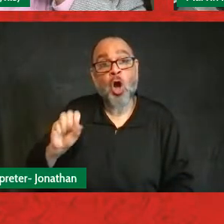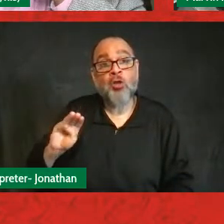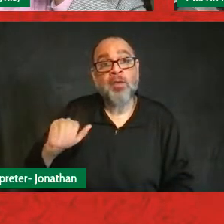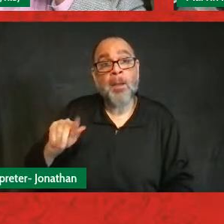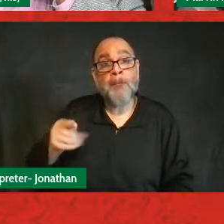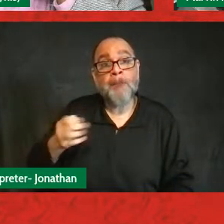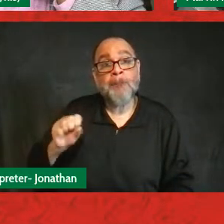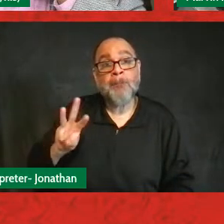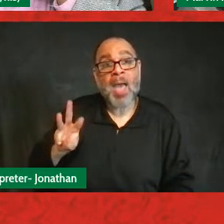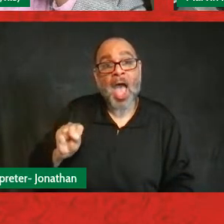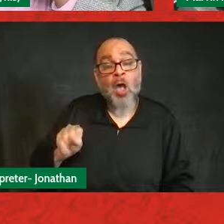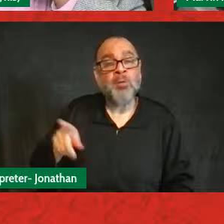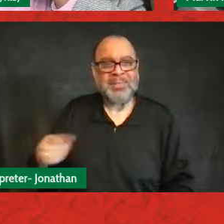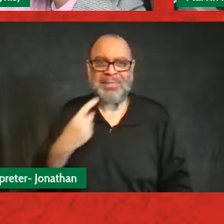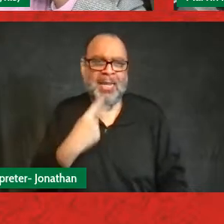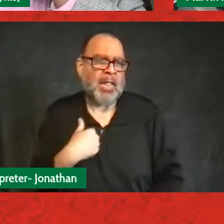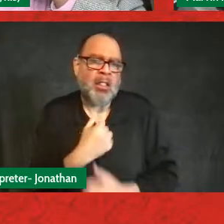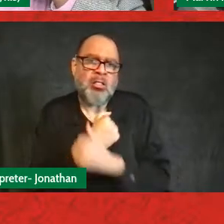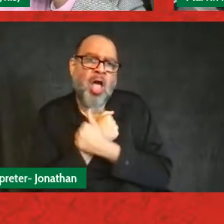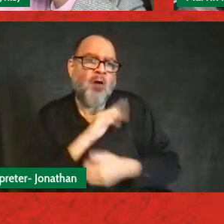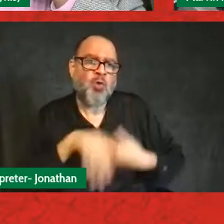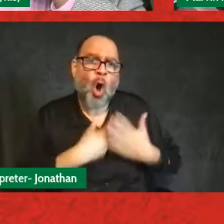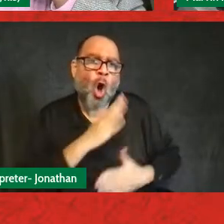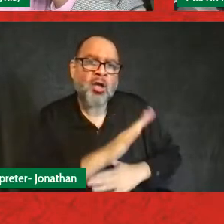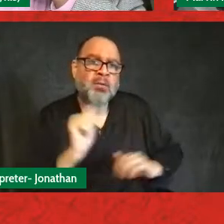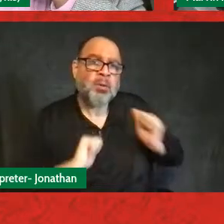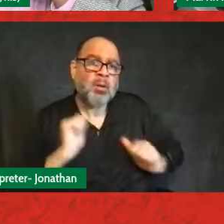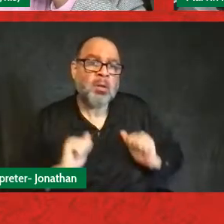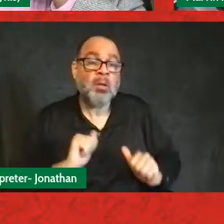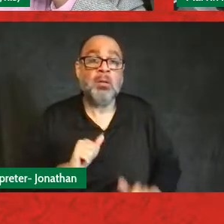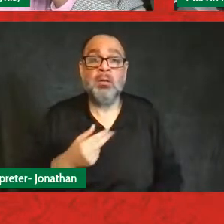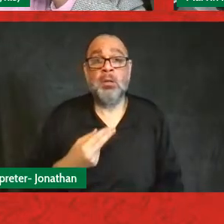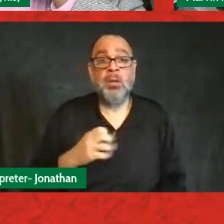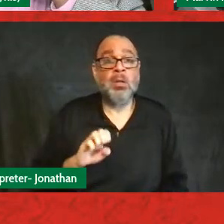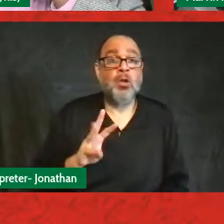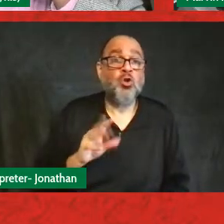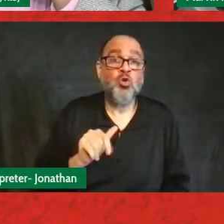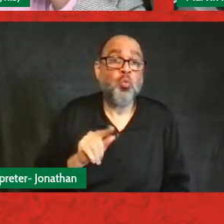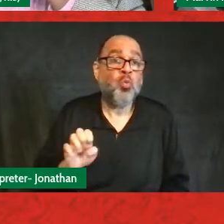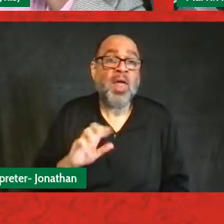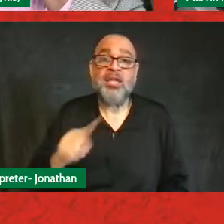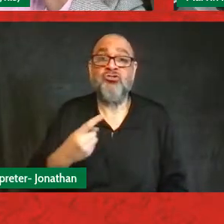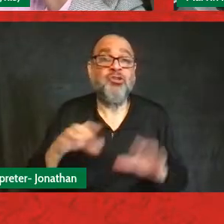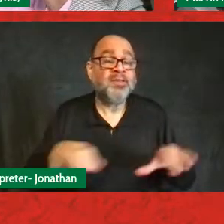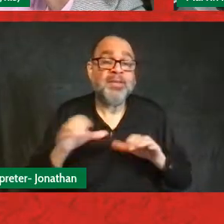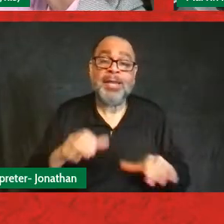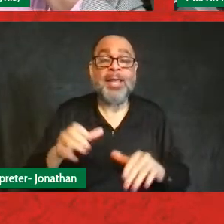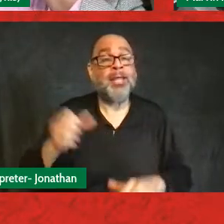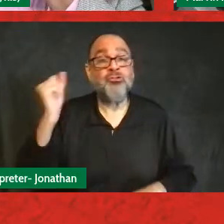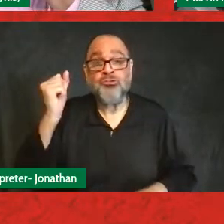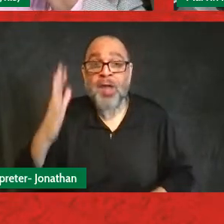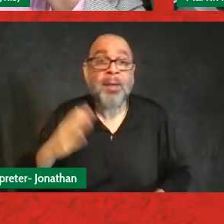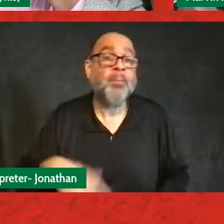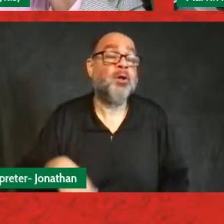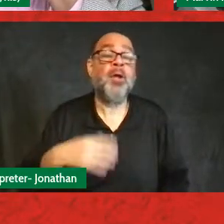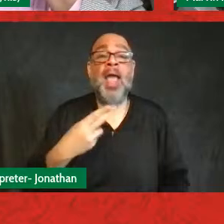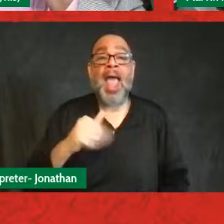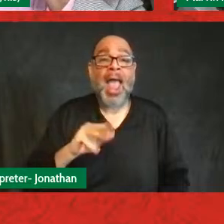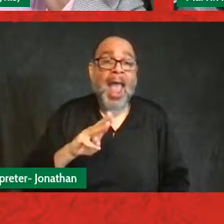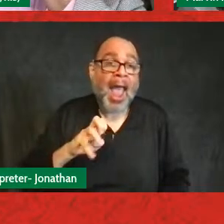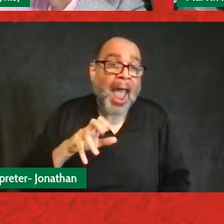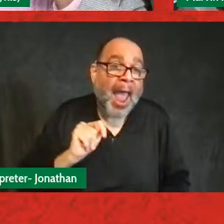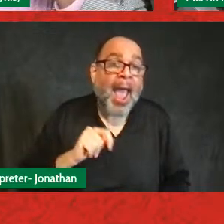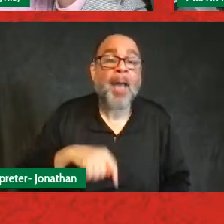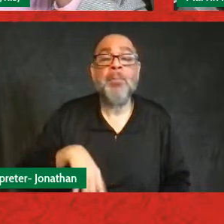supposedly loved all of his performances. All Hewlett did was his best Shakespeare, his King Lear, his Richard, his Hamlet, his Macbeth, his